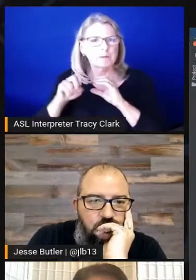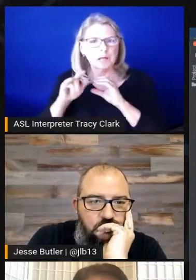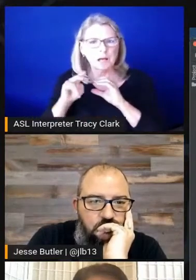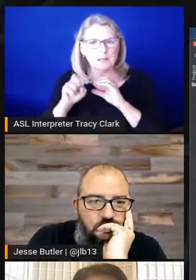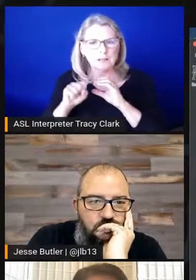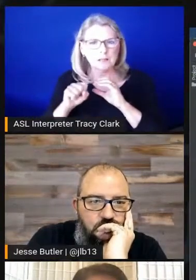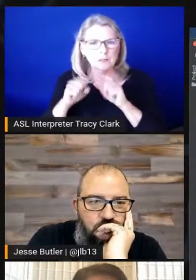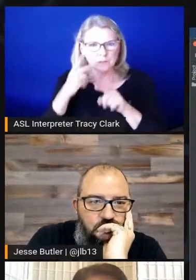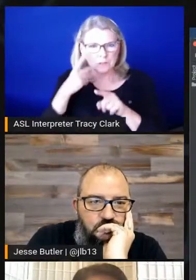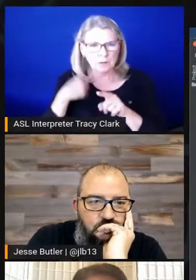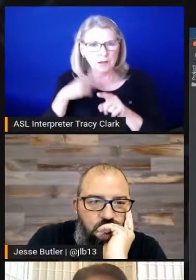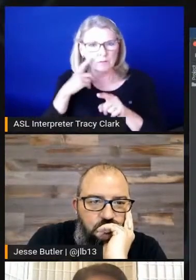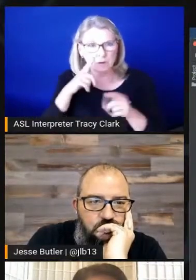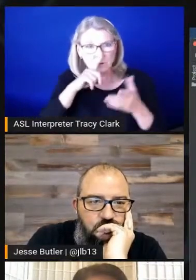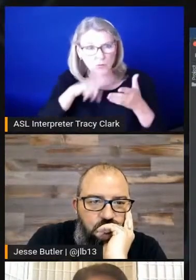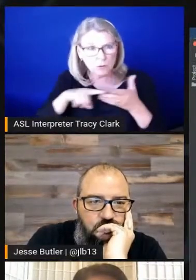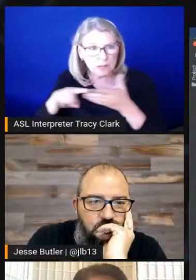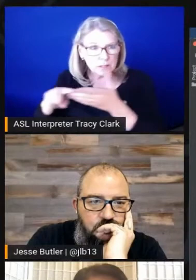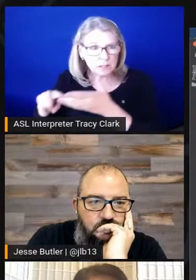metrics pipeline listed out here.